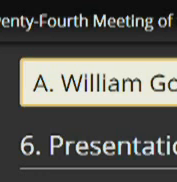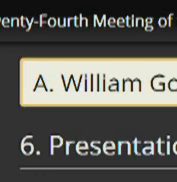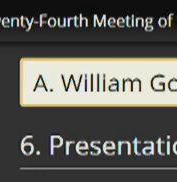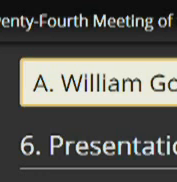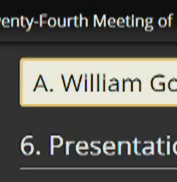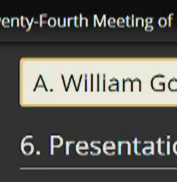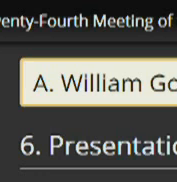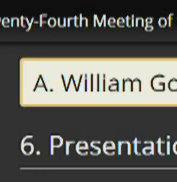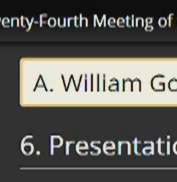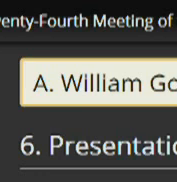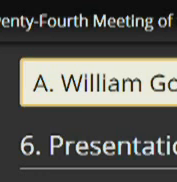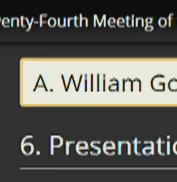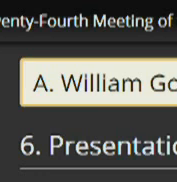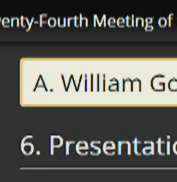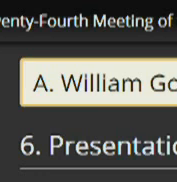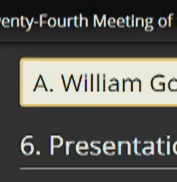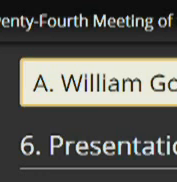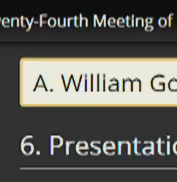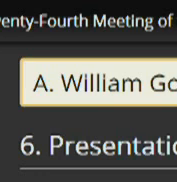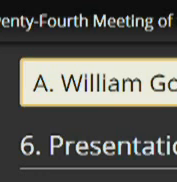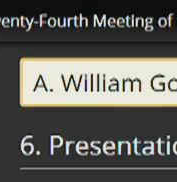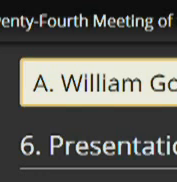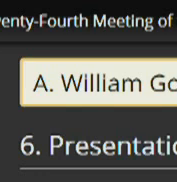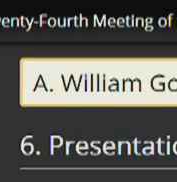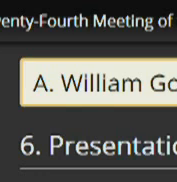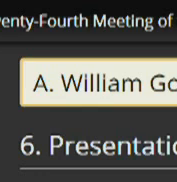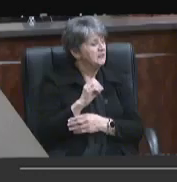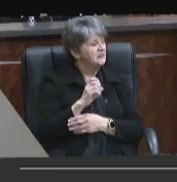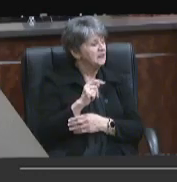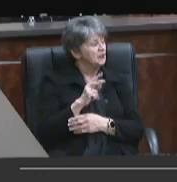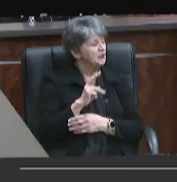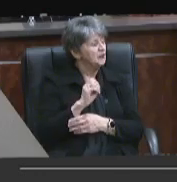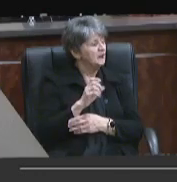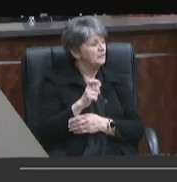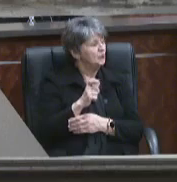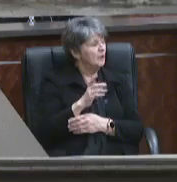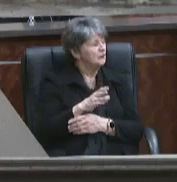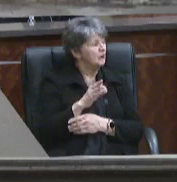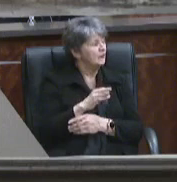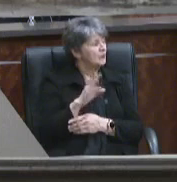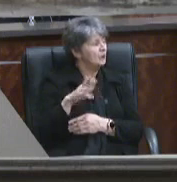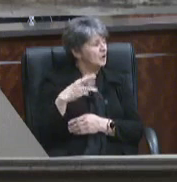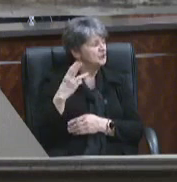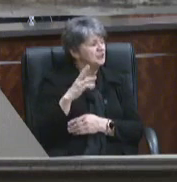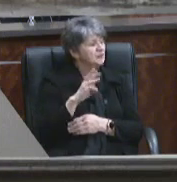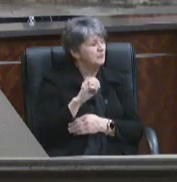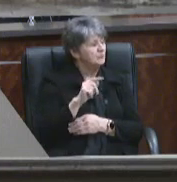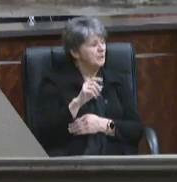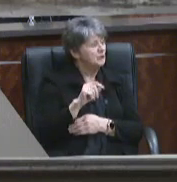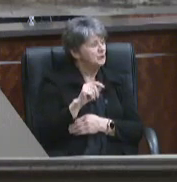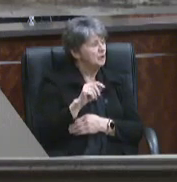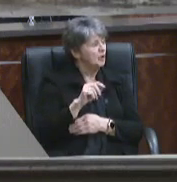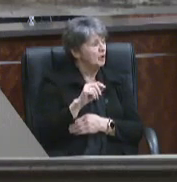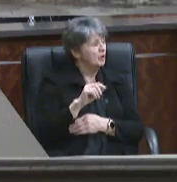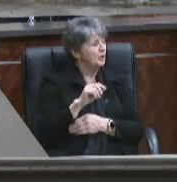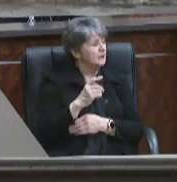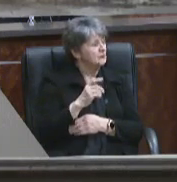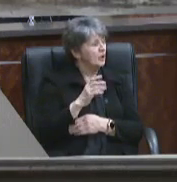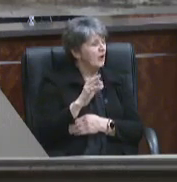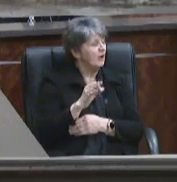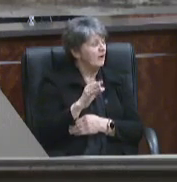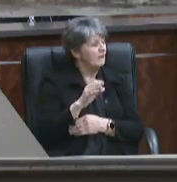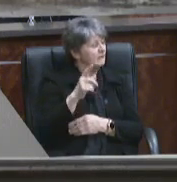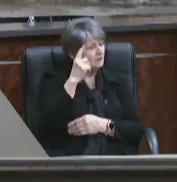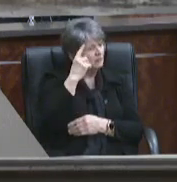special thanks and appreciation to the Executive Director of the Washington Metropolitan Council of Governments, who is with us this